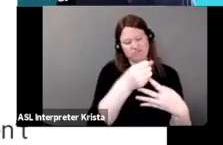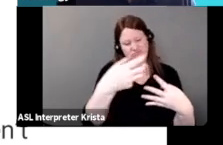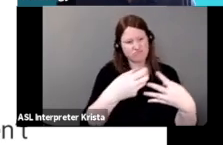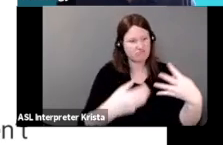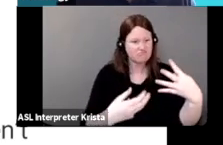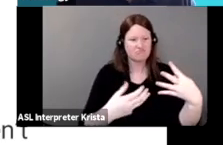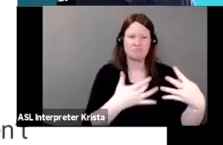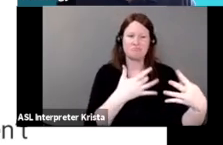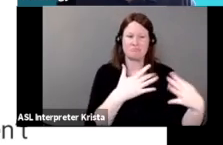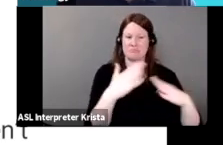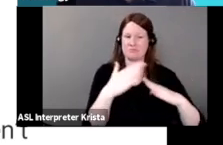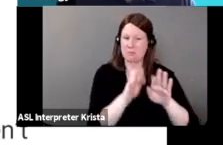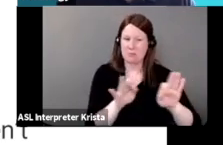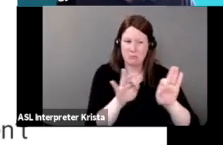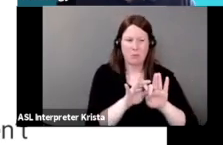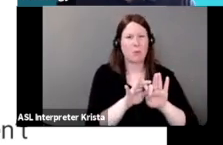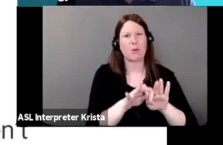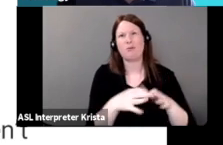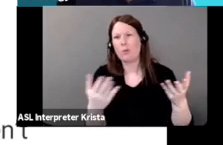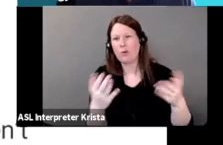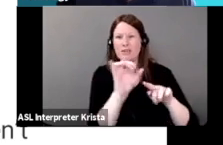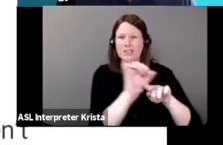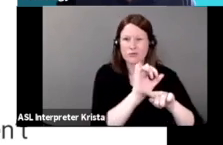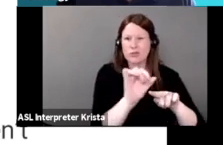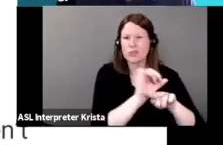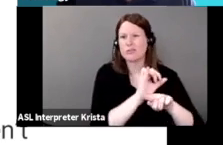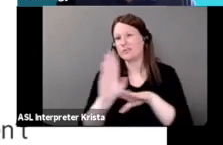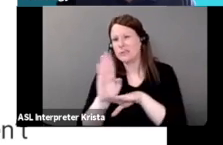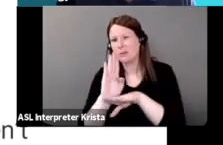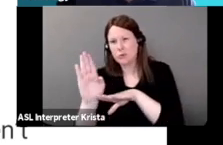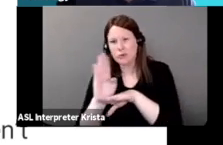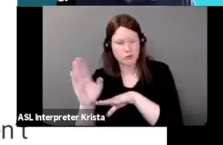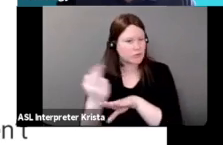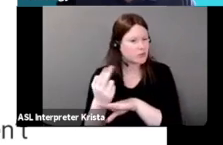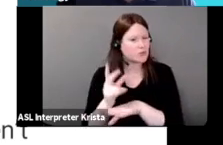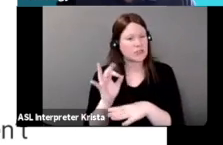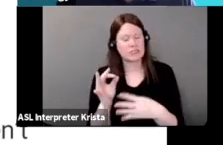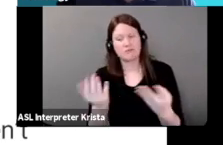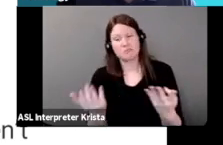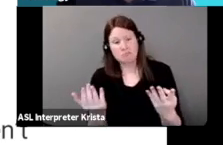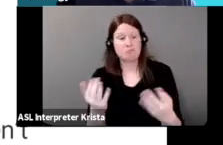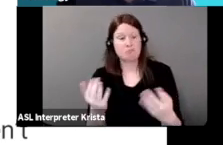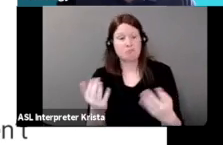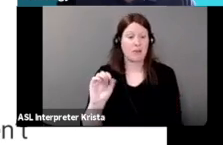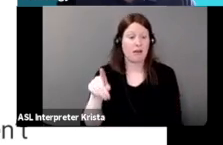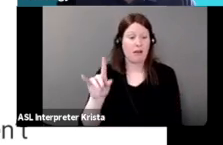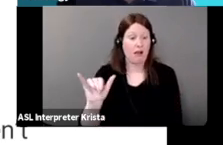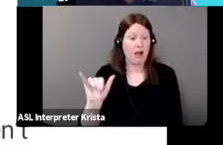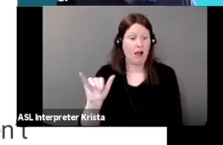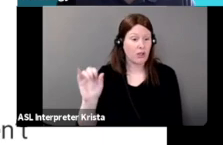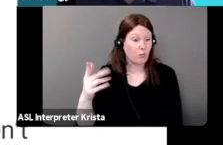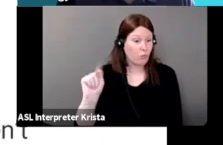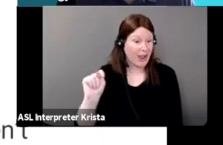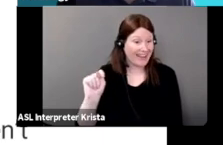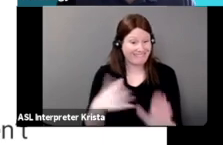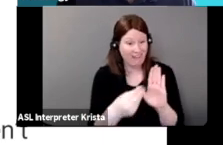for industrial and commercial uses. If you have questions about copyrights or industrial design registration, I'm